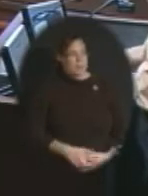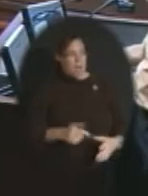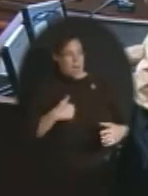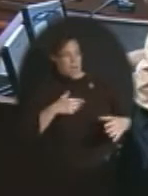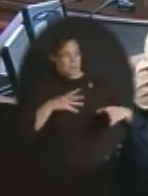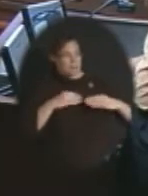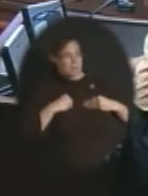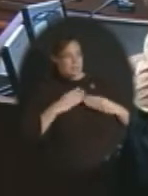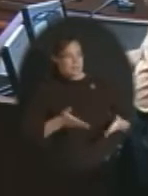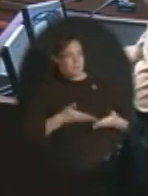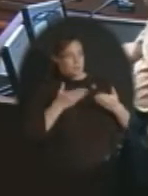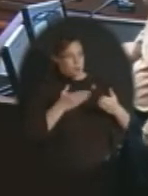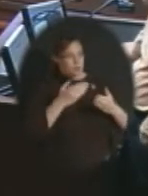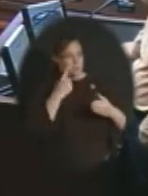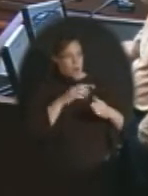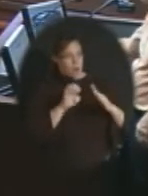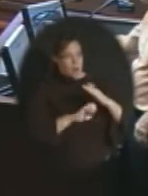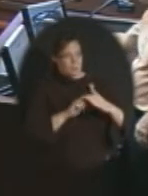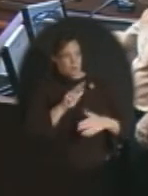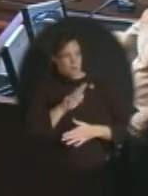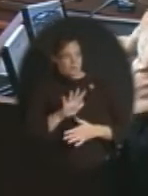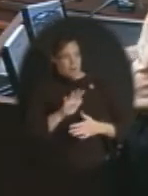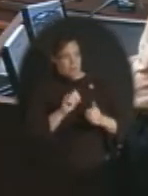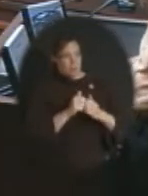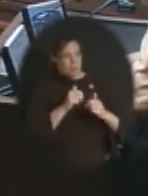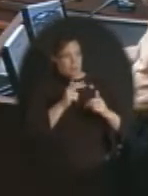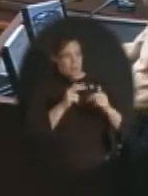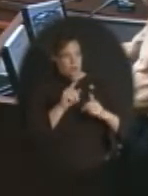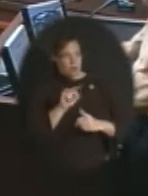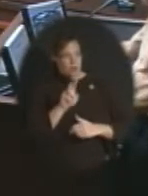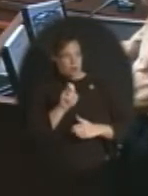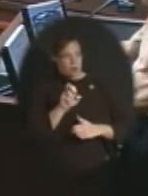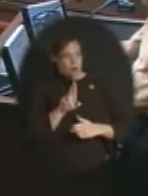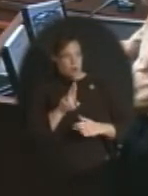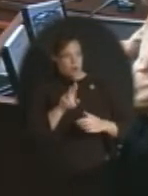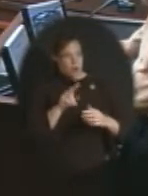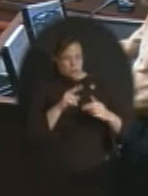accept the fee proposal for elementary 35 from Turner Construction Company in the amount of